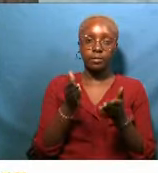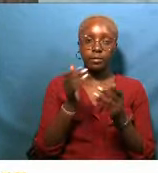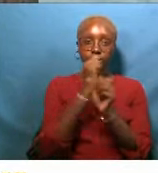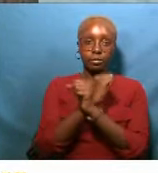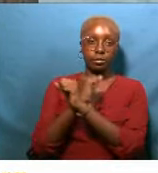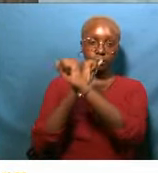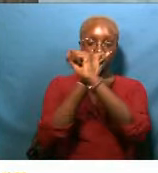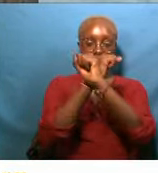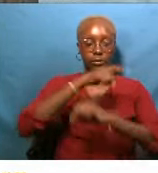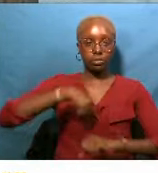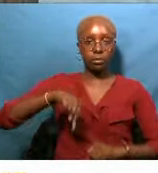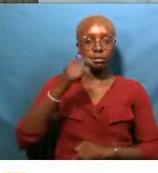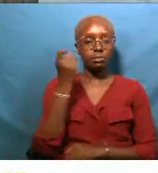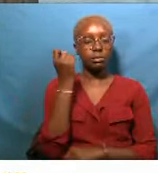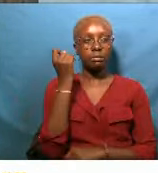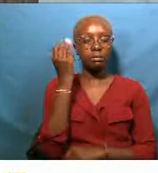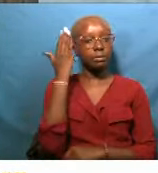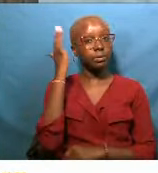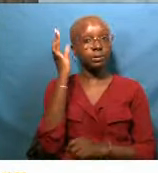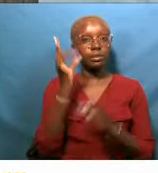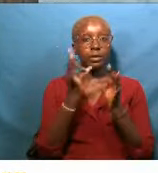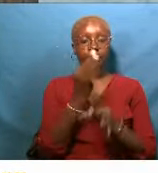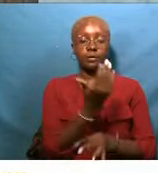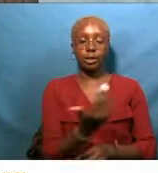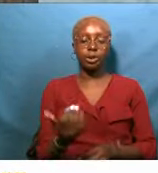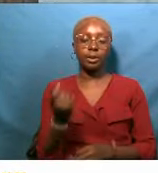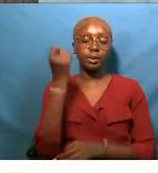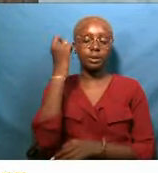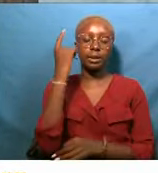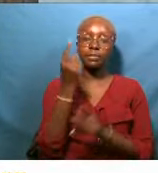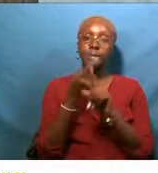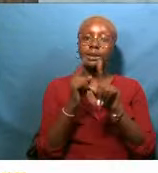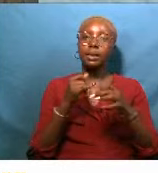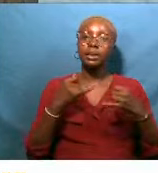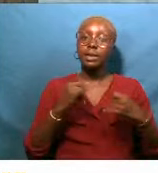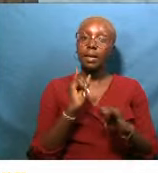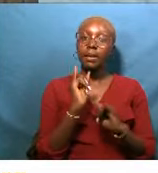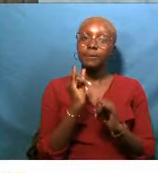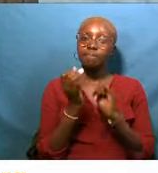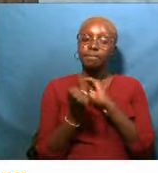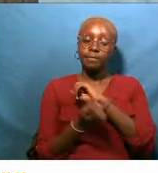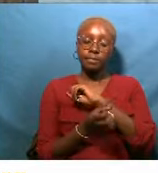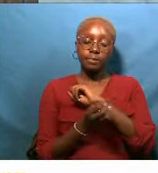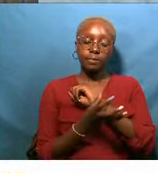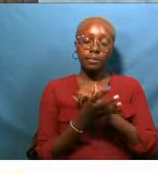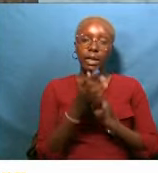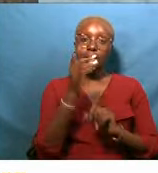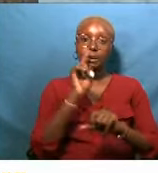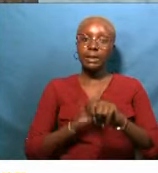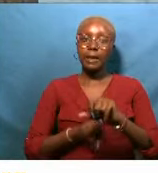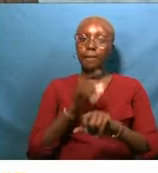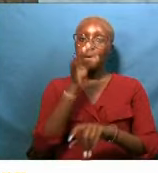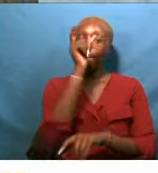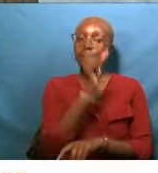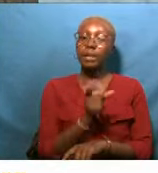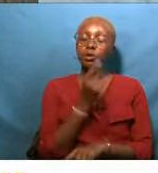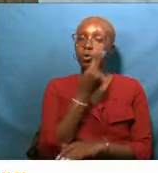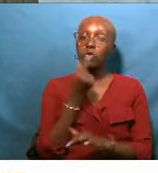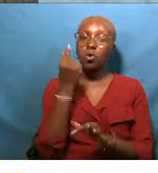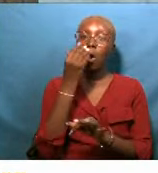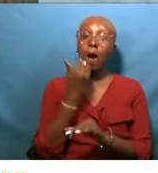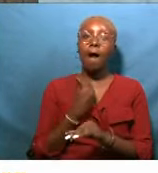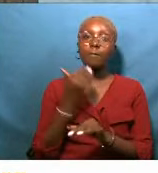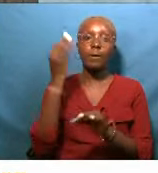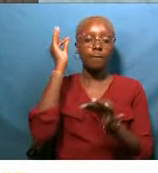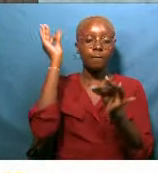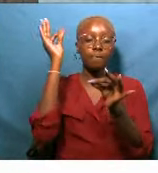daughters understood, but he tried to explain that the dying of a person who has faith is like a shadow has